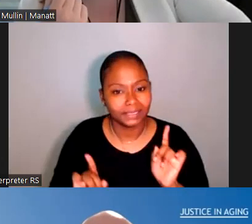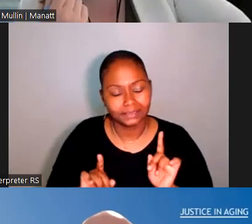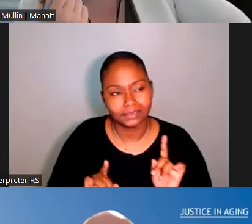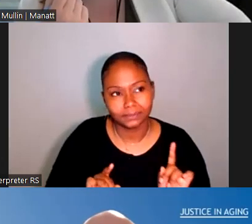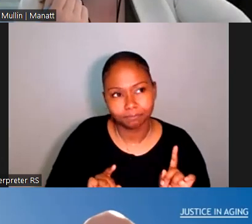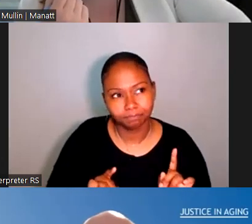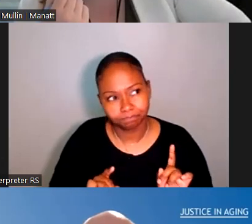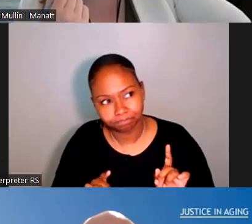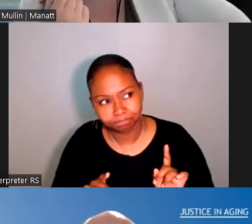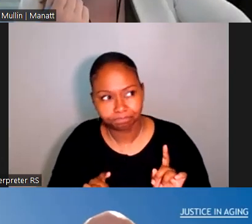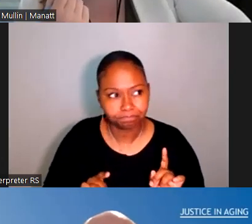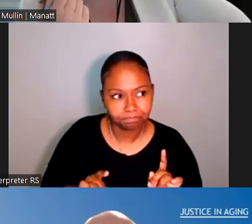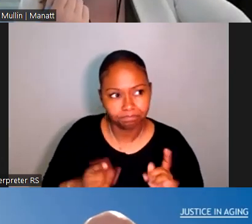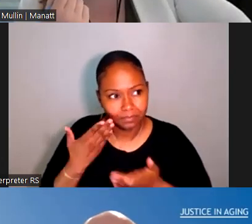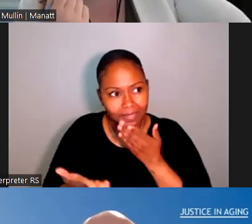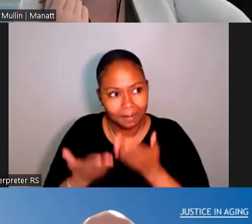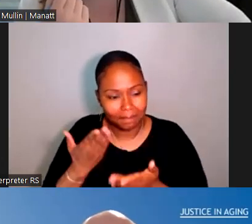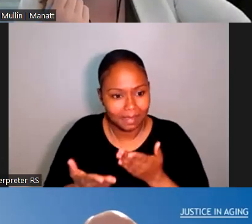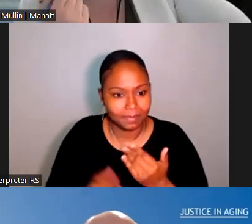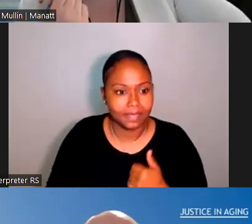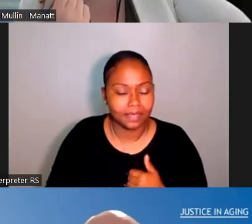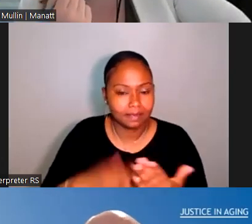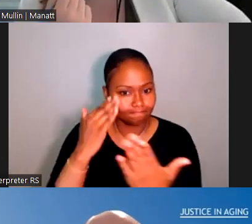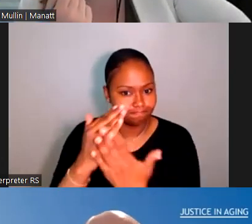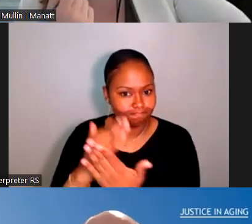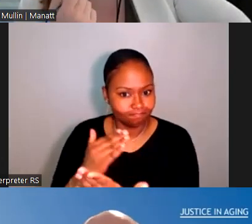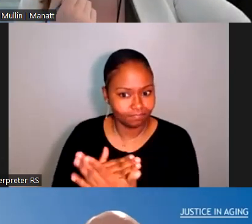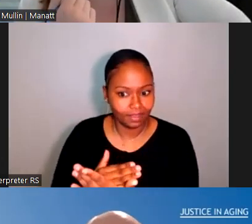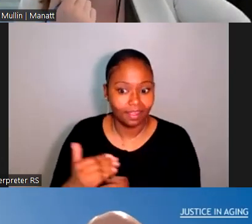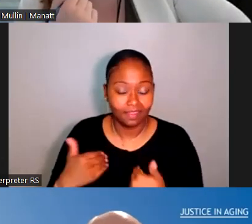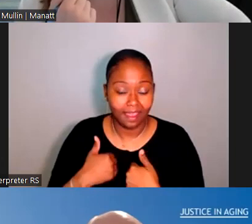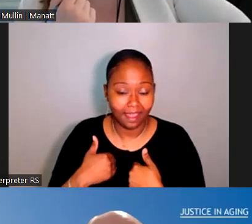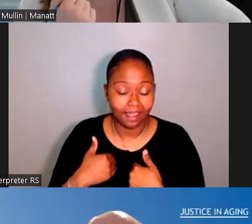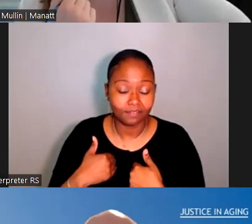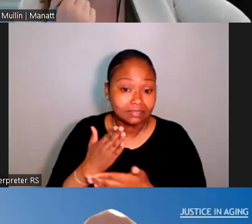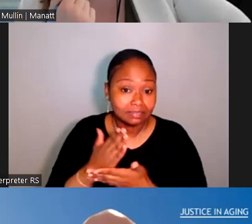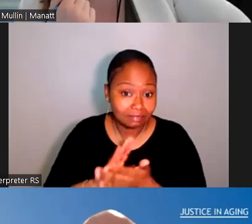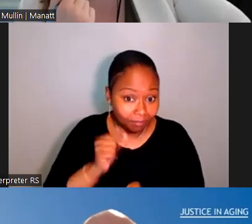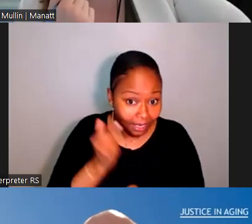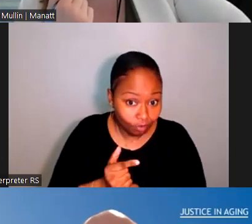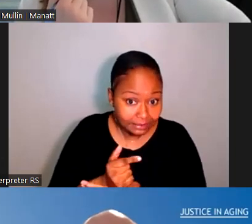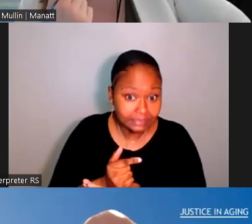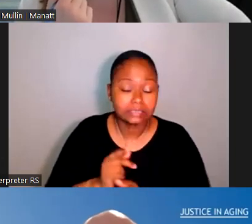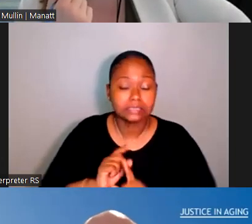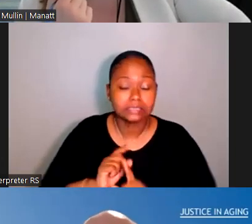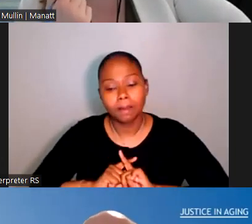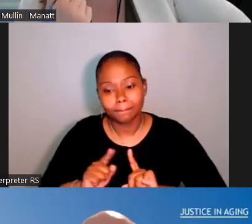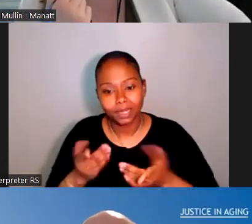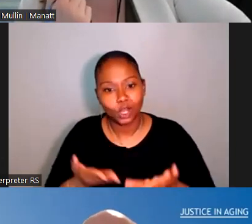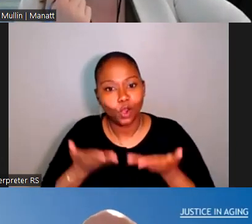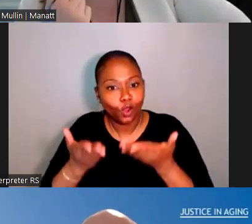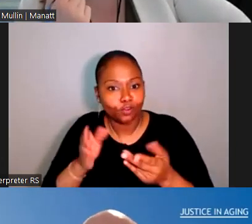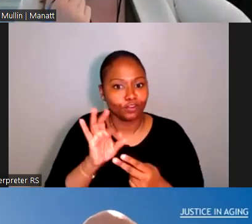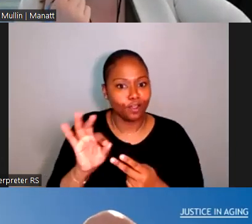a framework that had some solid guarantees to begin with, but offered the